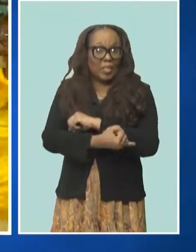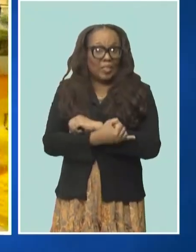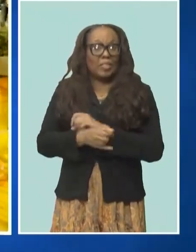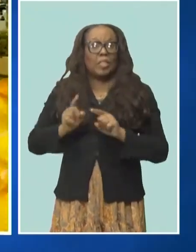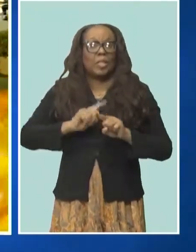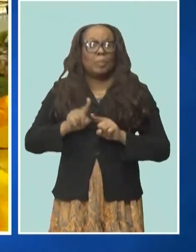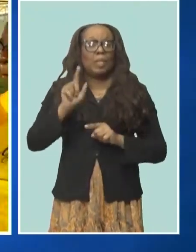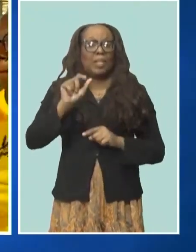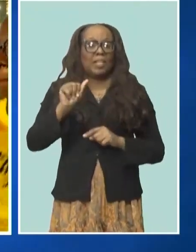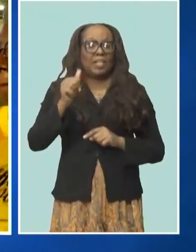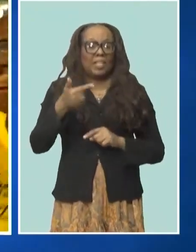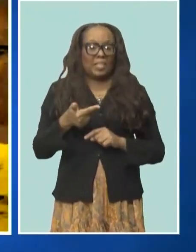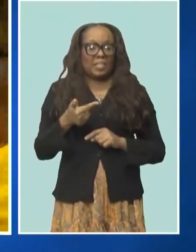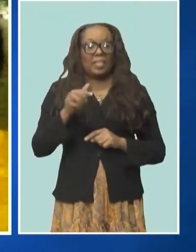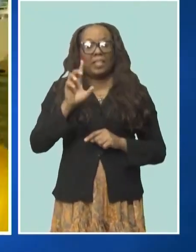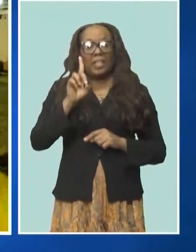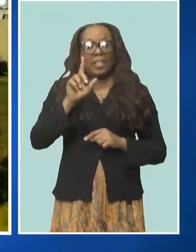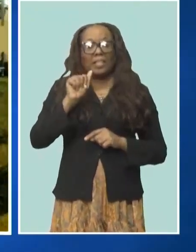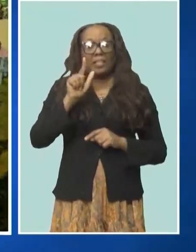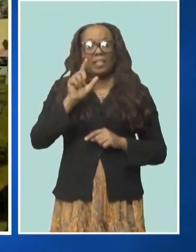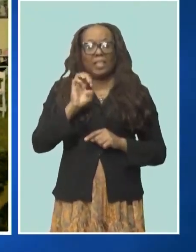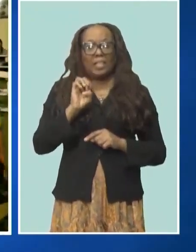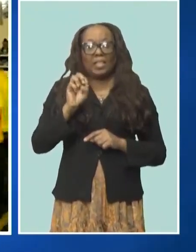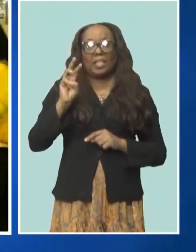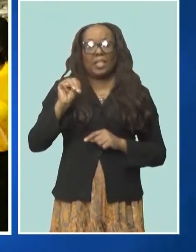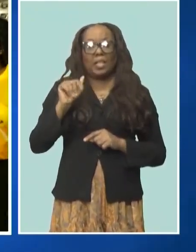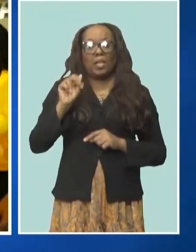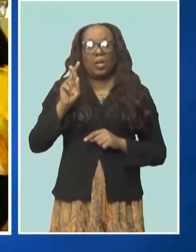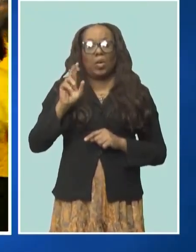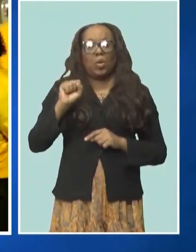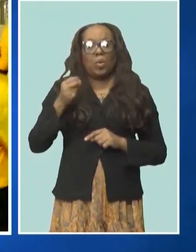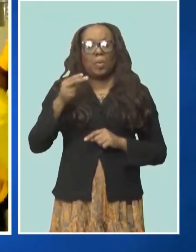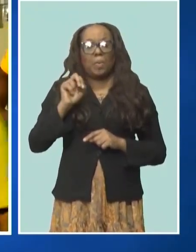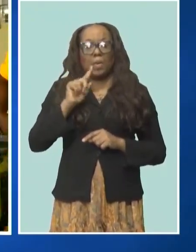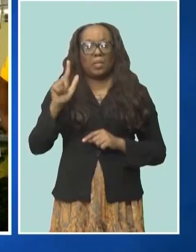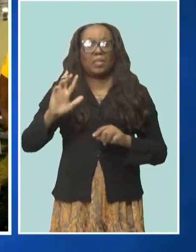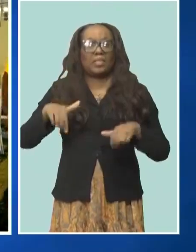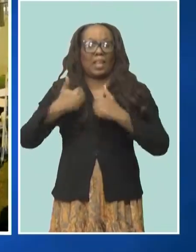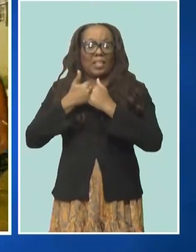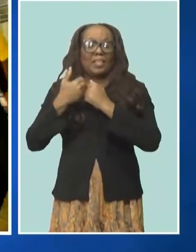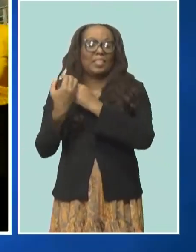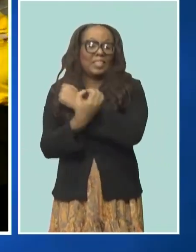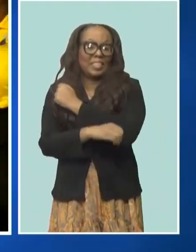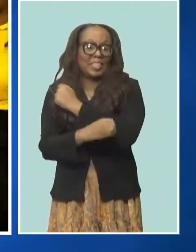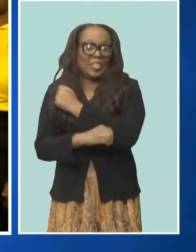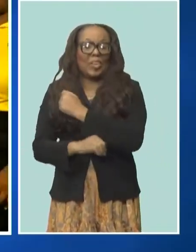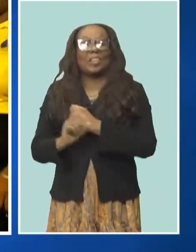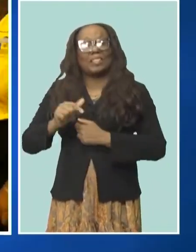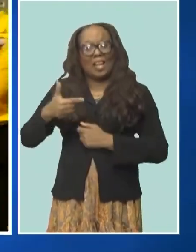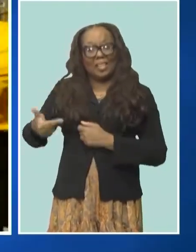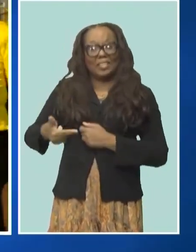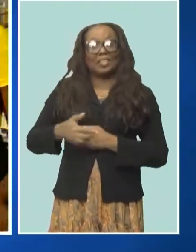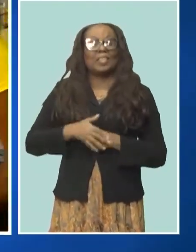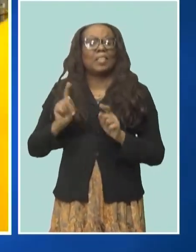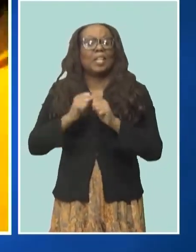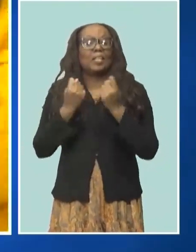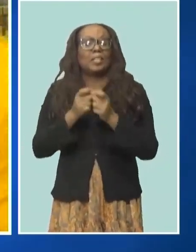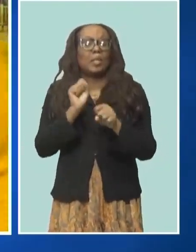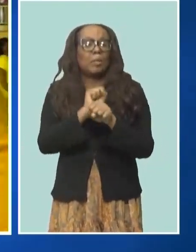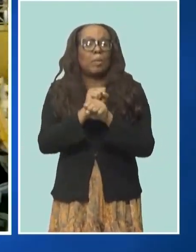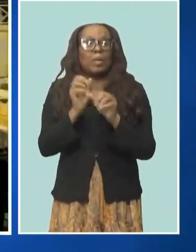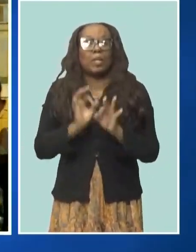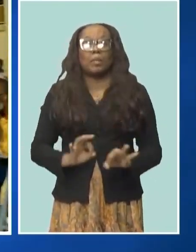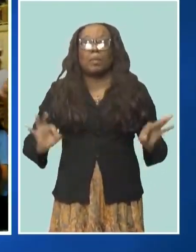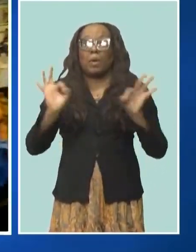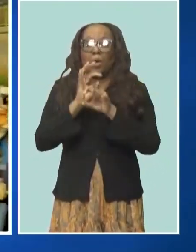and Member of Parliament Dale Marshall challenged St. John to follow suit. He says teamwork is the essence to ensuring